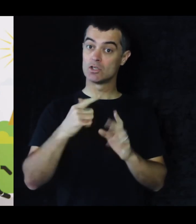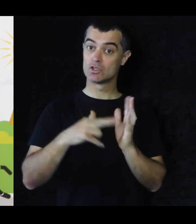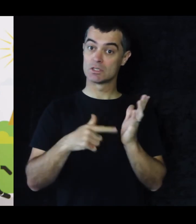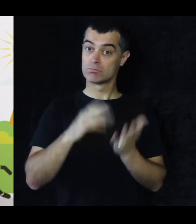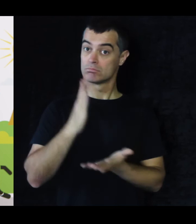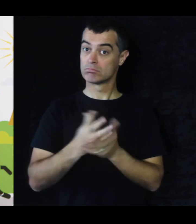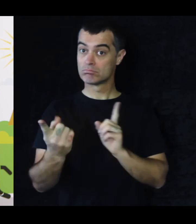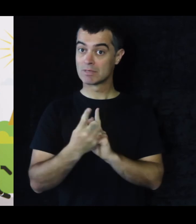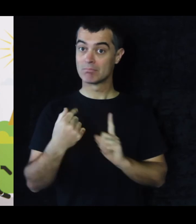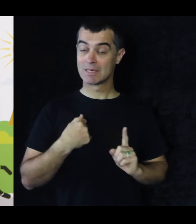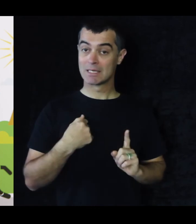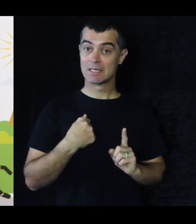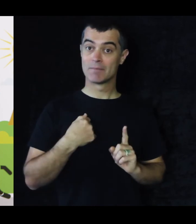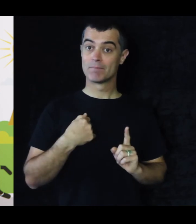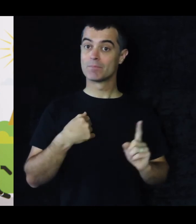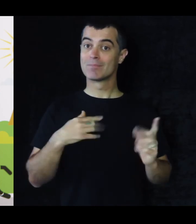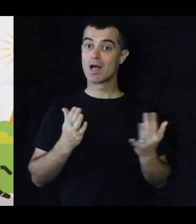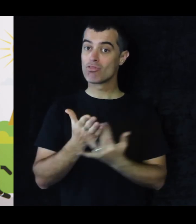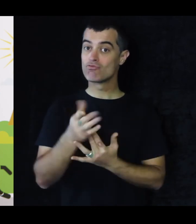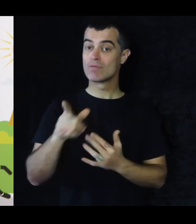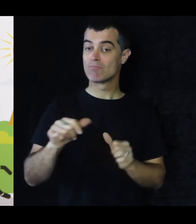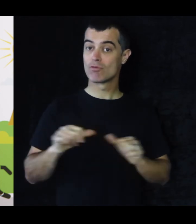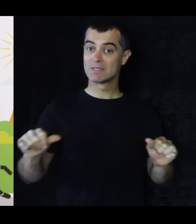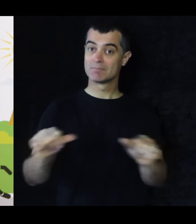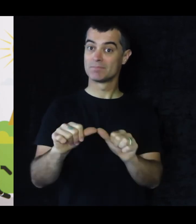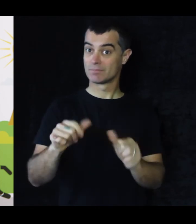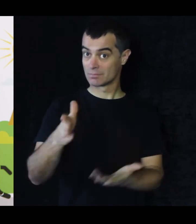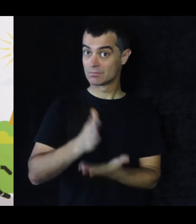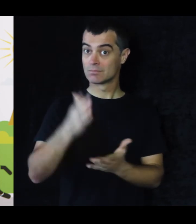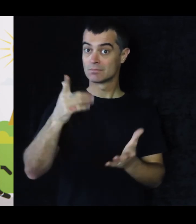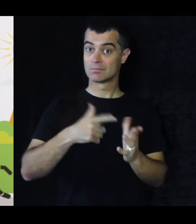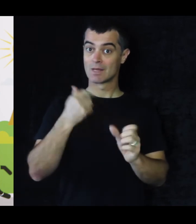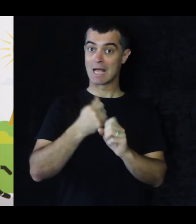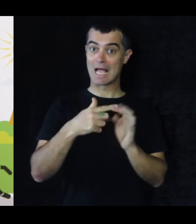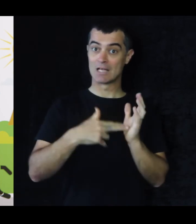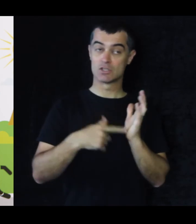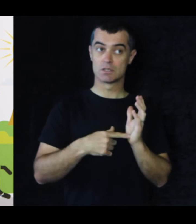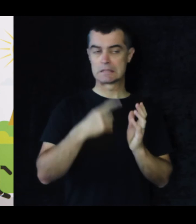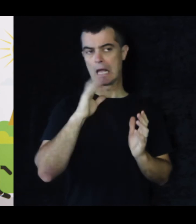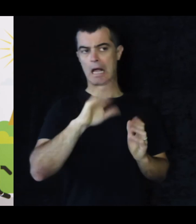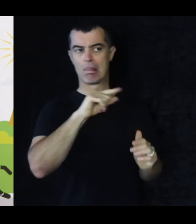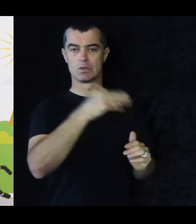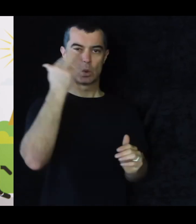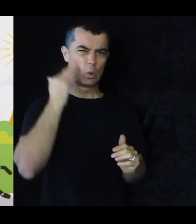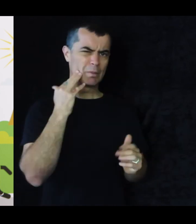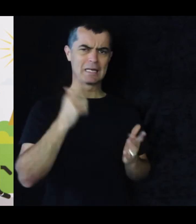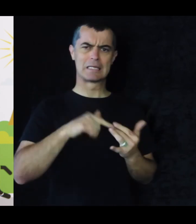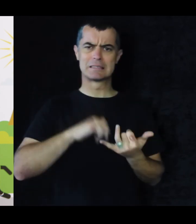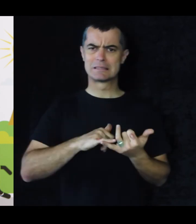met me and has taken me through the property, does the agent disclose, this woman